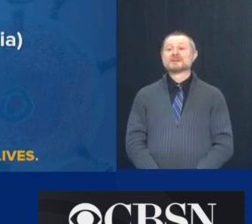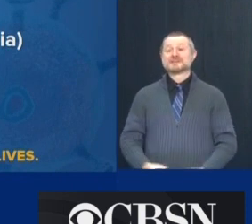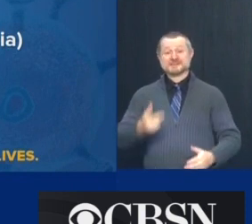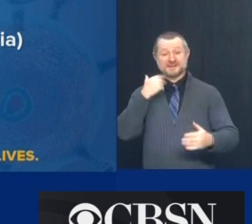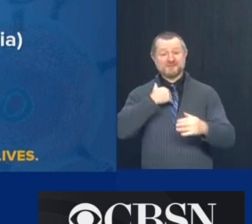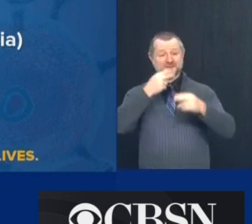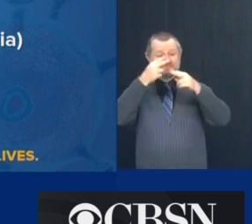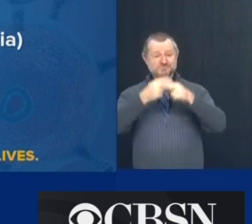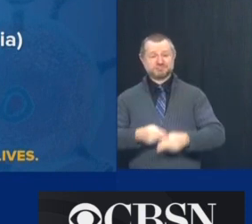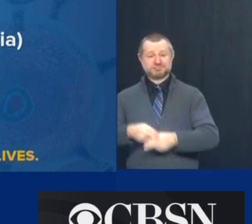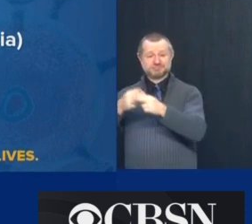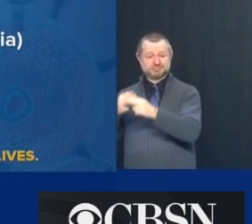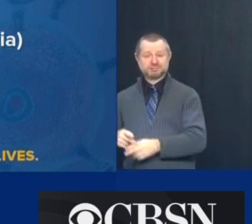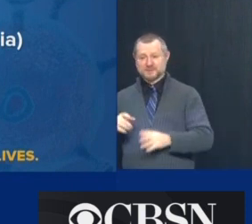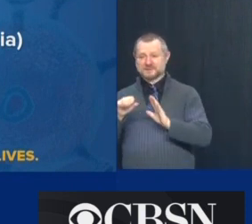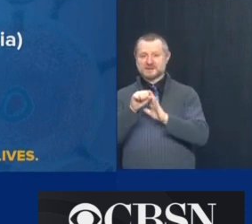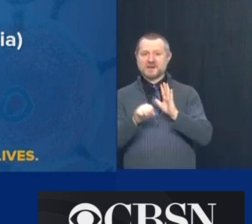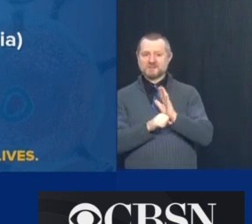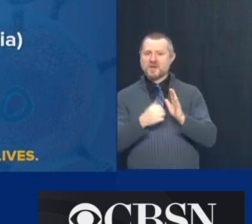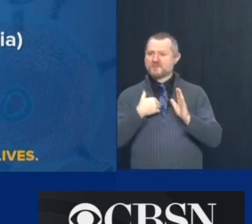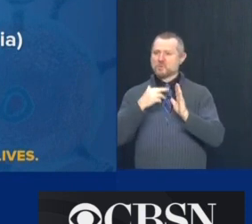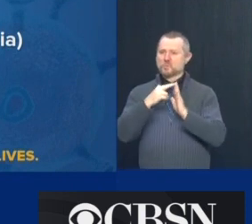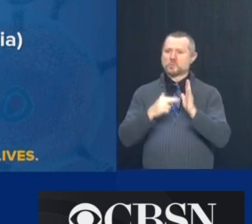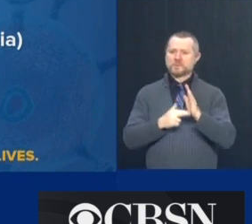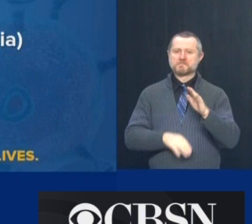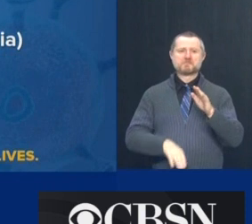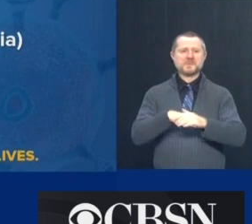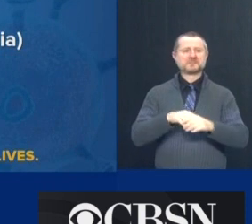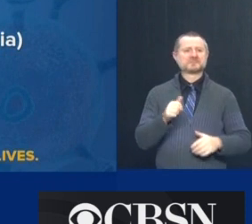that have rules of no more than 10.